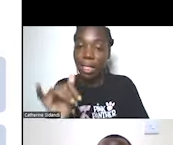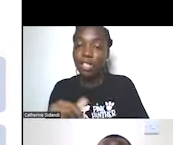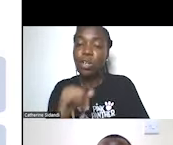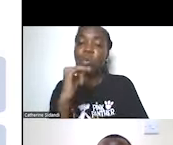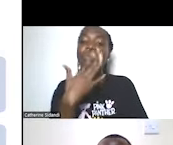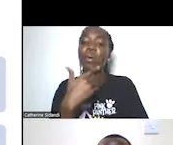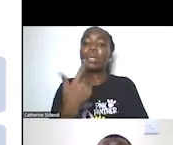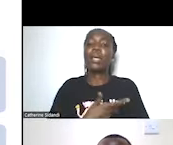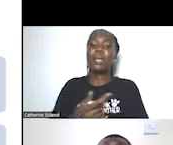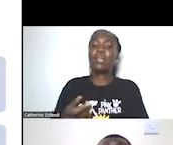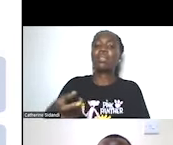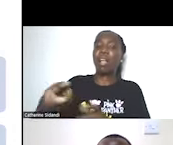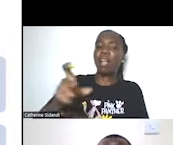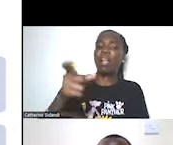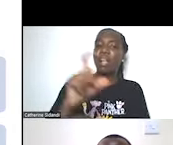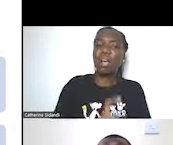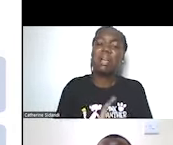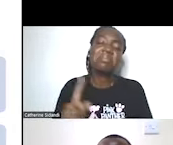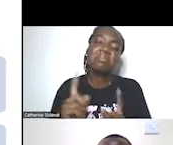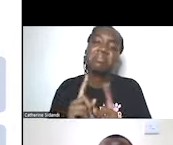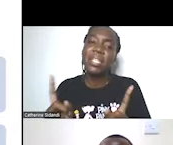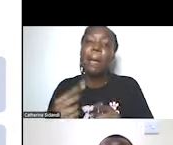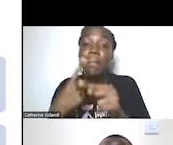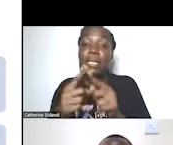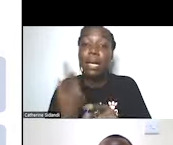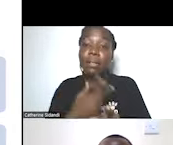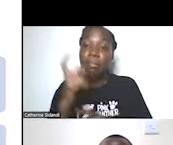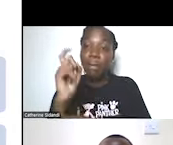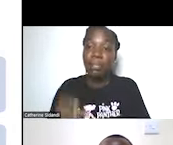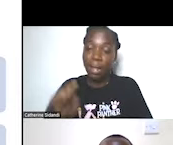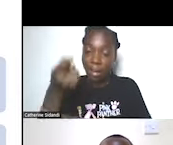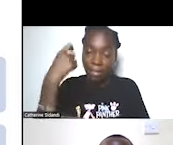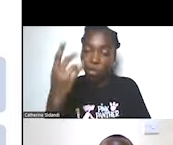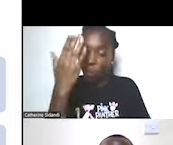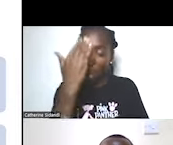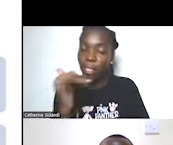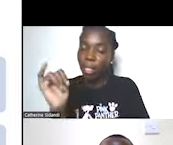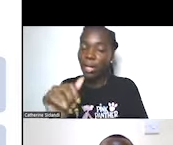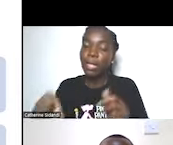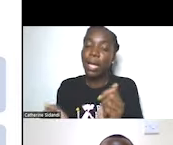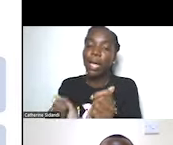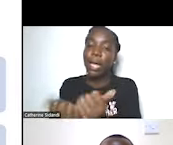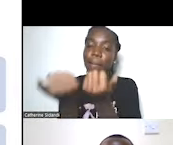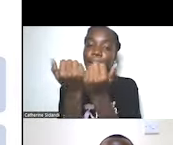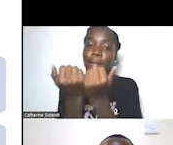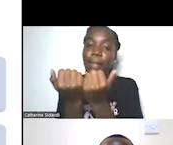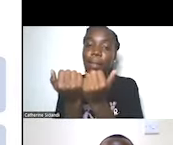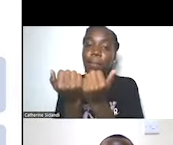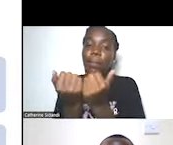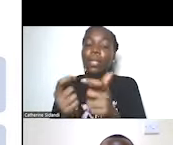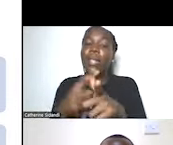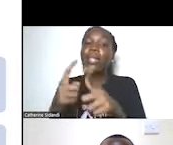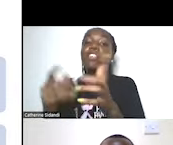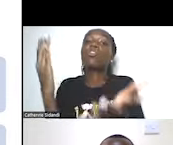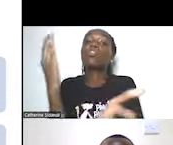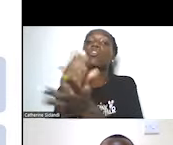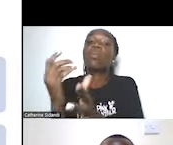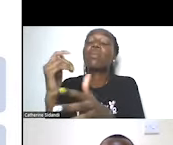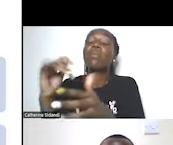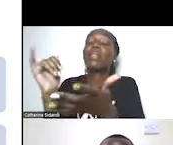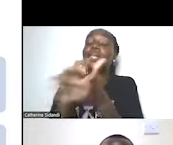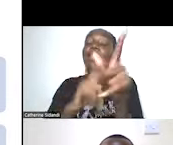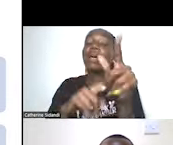deeper and get to understand why it happened. So that's why business intelligence stops at what is happening.